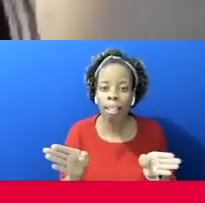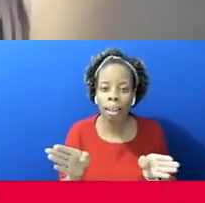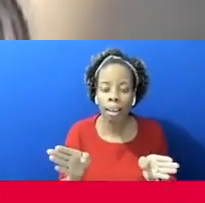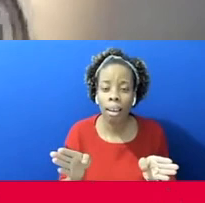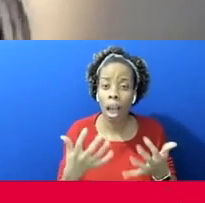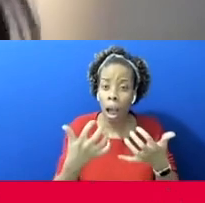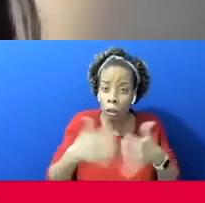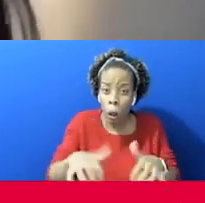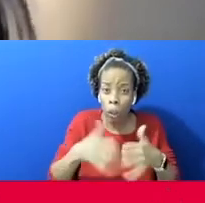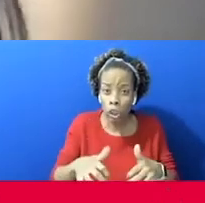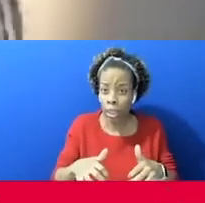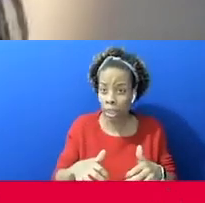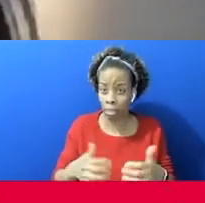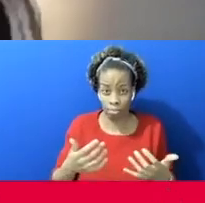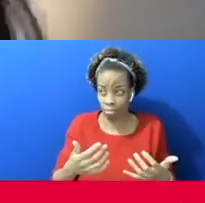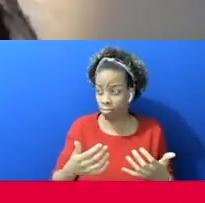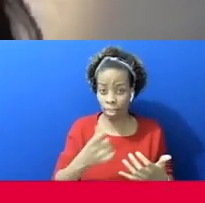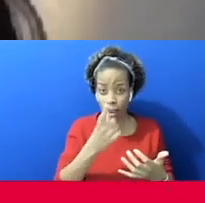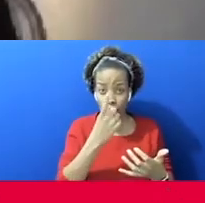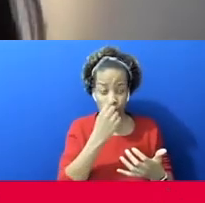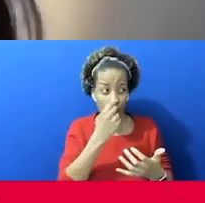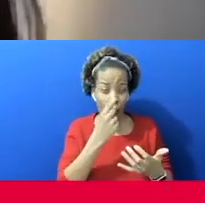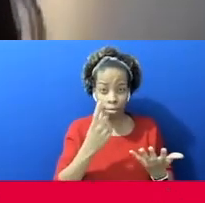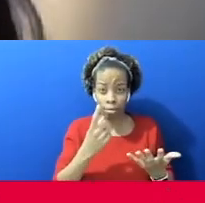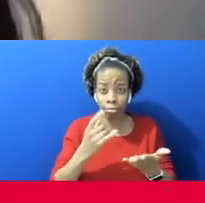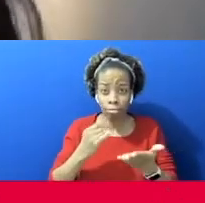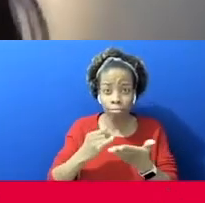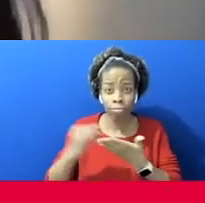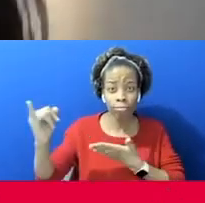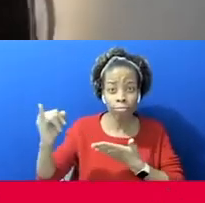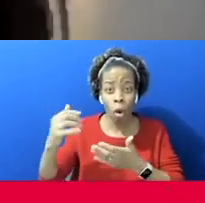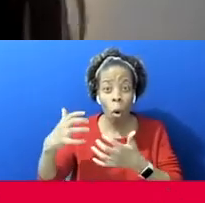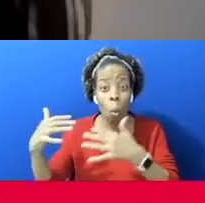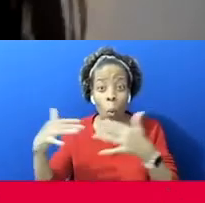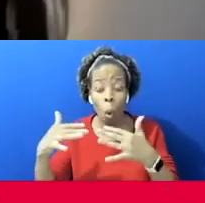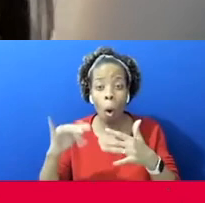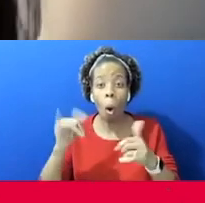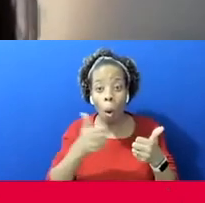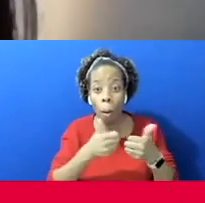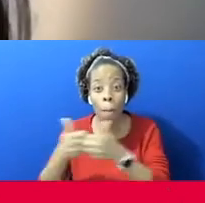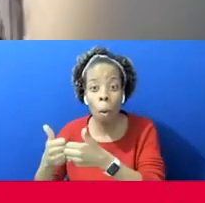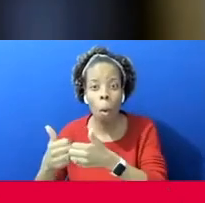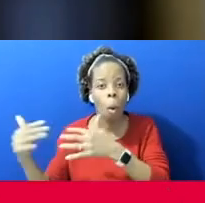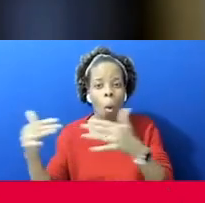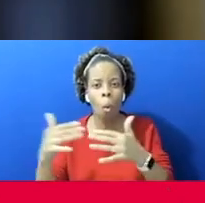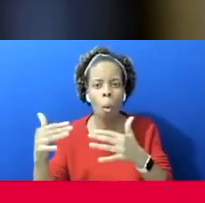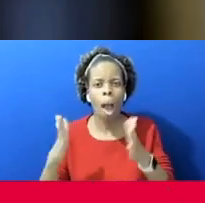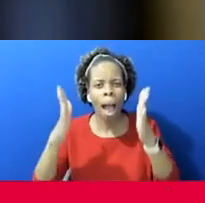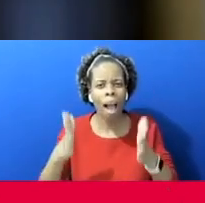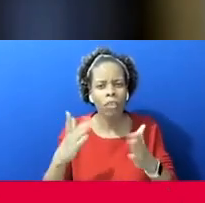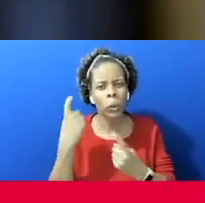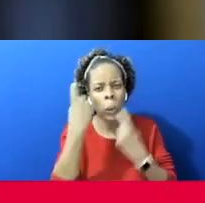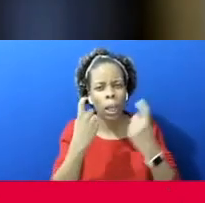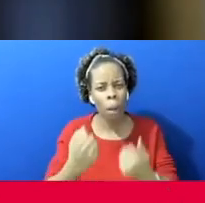technologies, away from war, away from sustaining colonialism and occupation in the global south. If I could, I know we're running